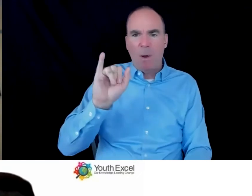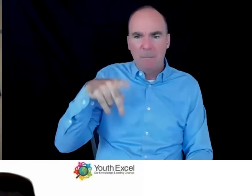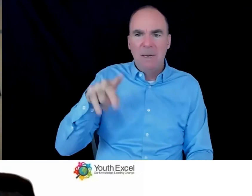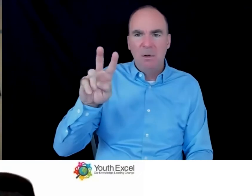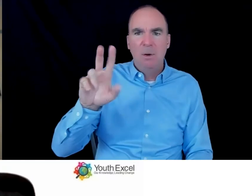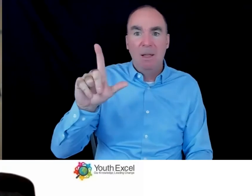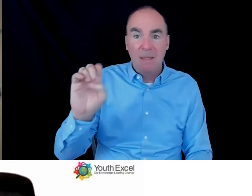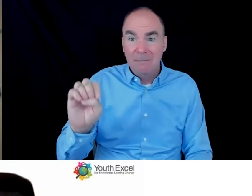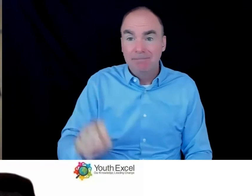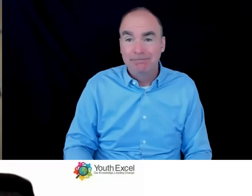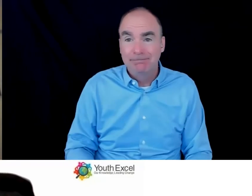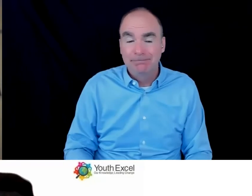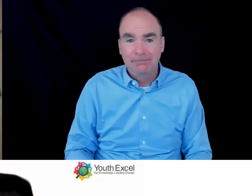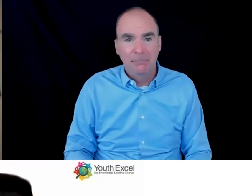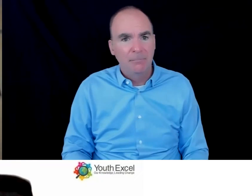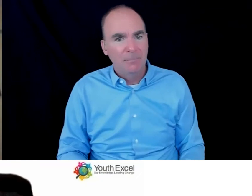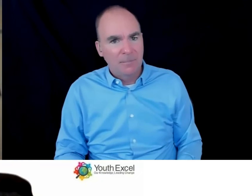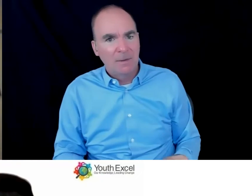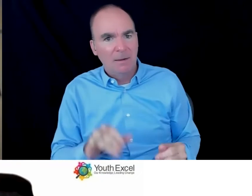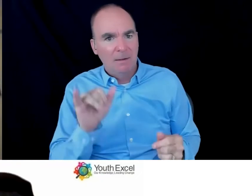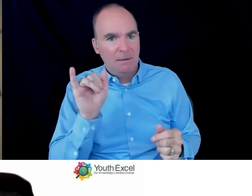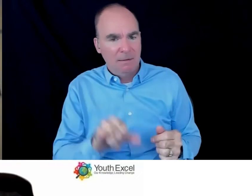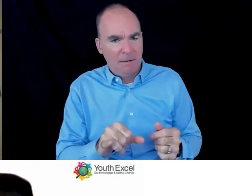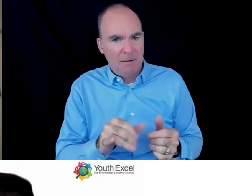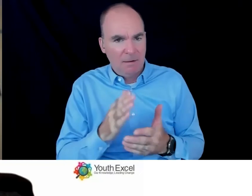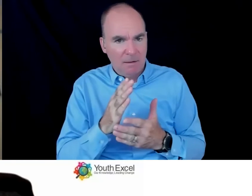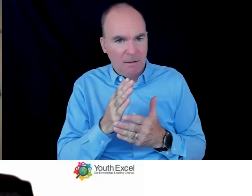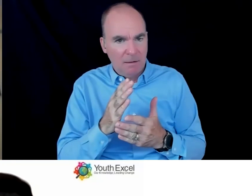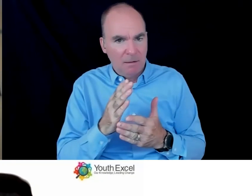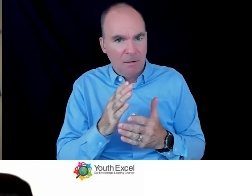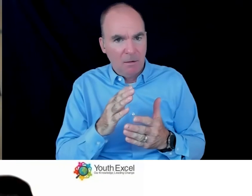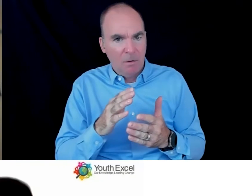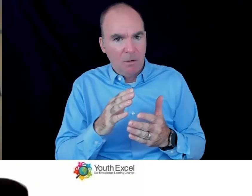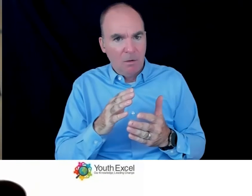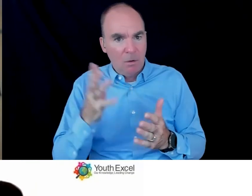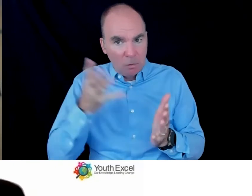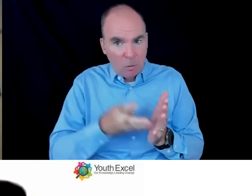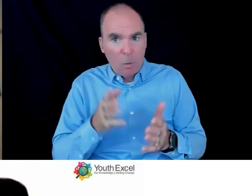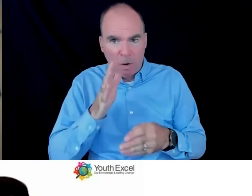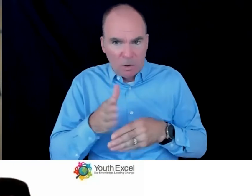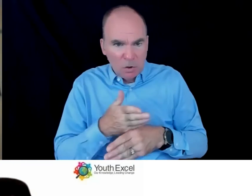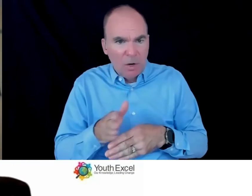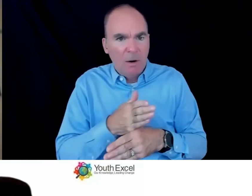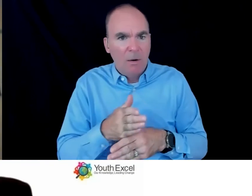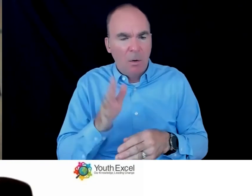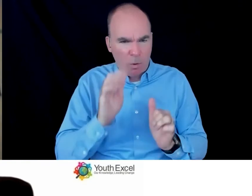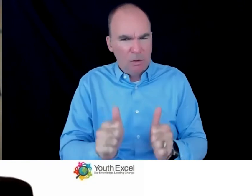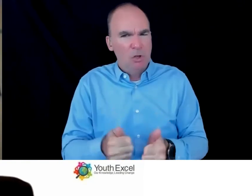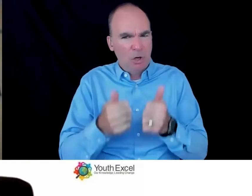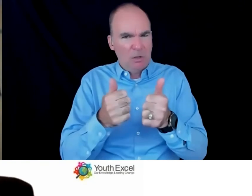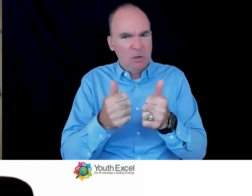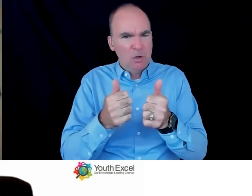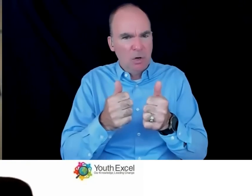All right, and as Sylvia's alluded to the fact that the recordings are going to be shared, I just want to put a challenge across to